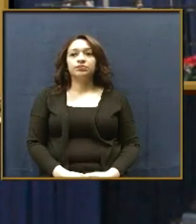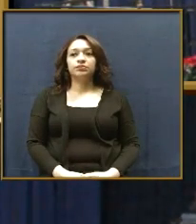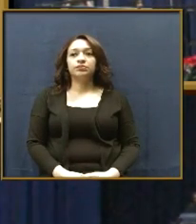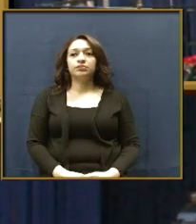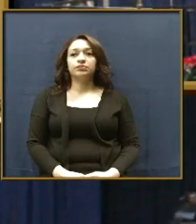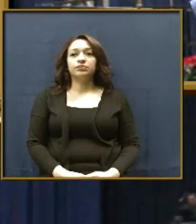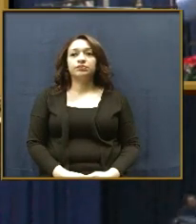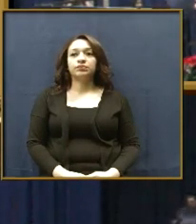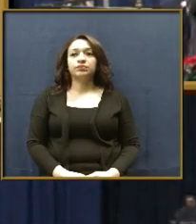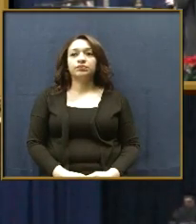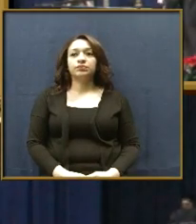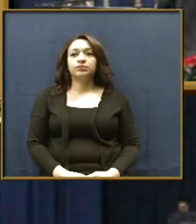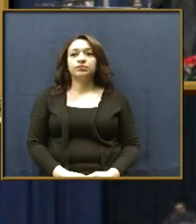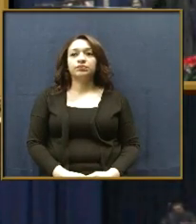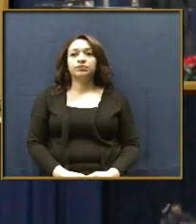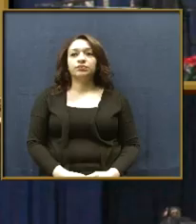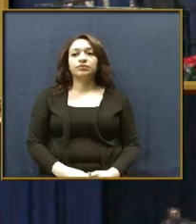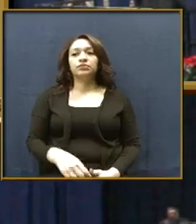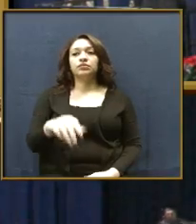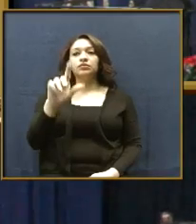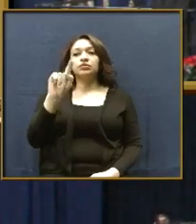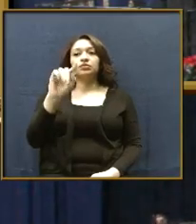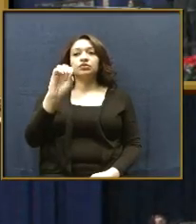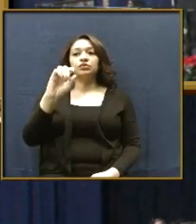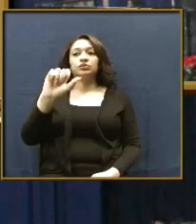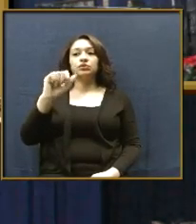Toshido Paz.